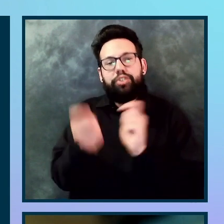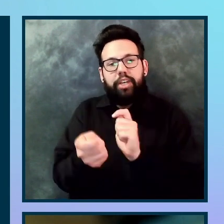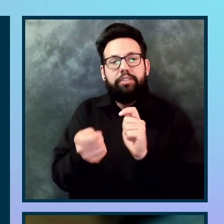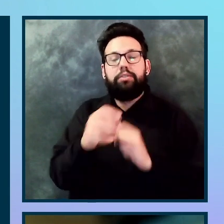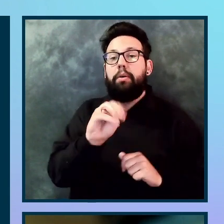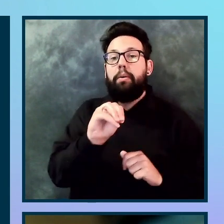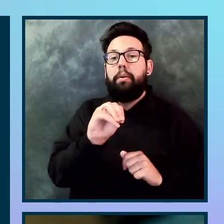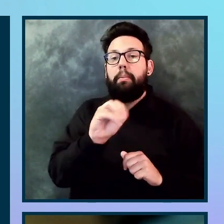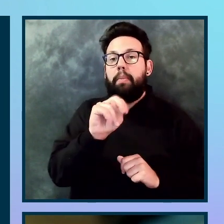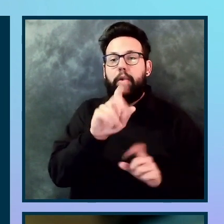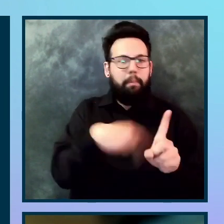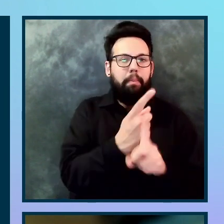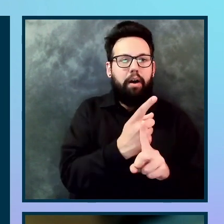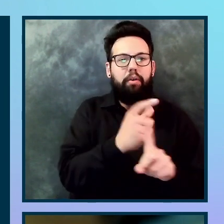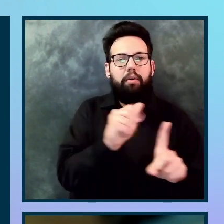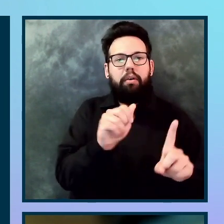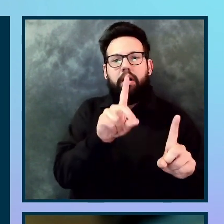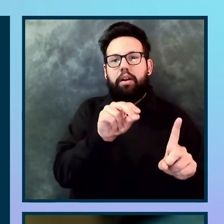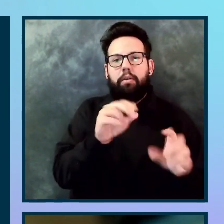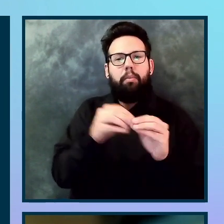of our background noise and our speaking noises.